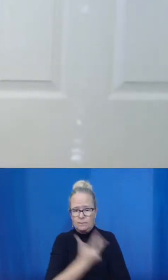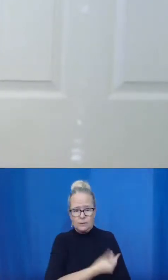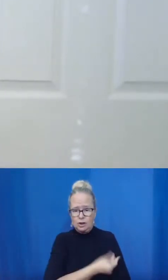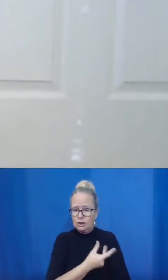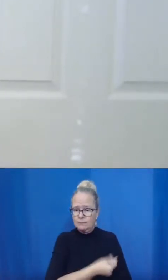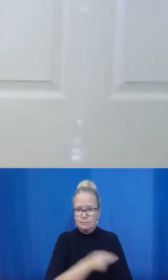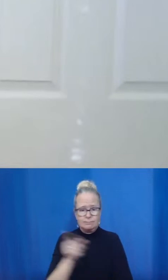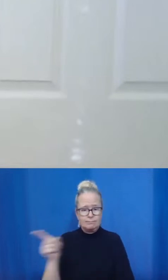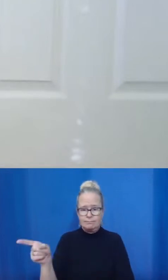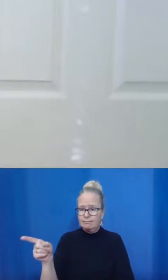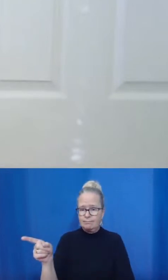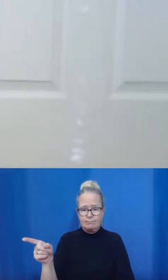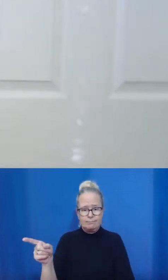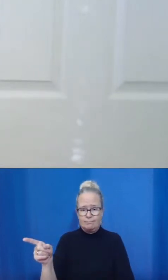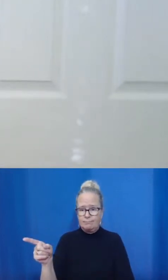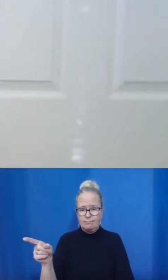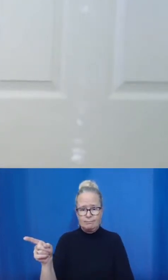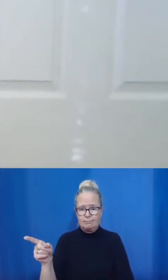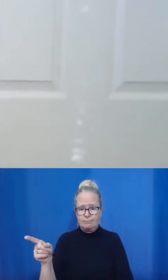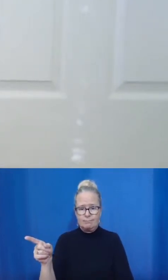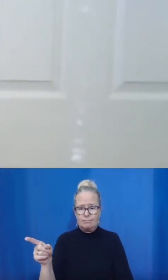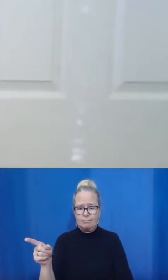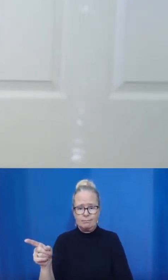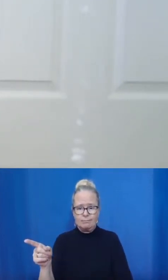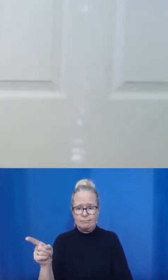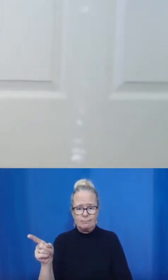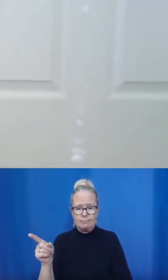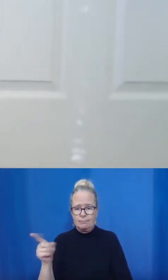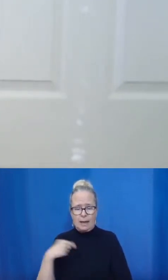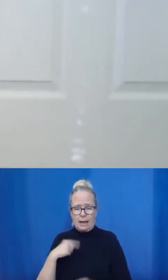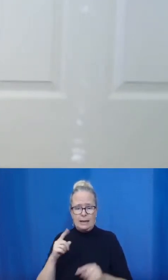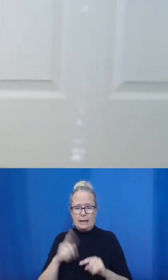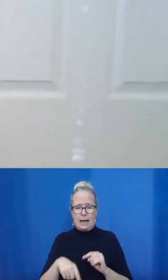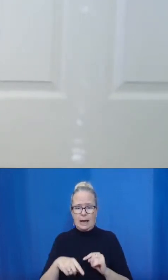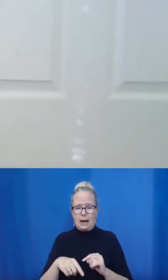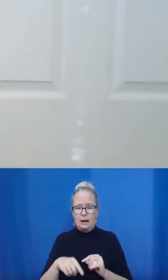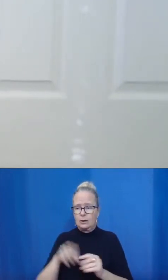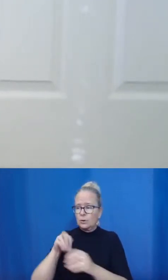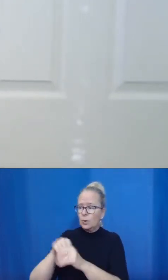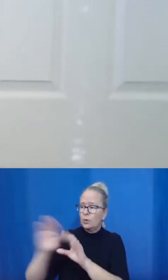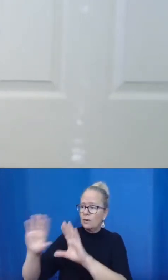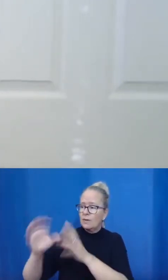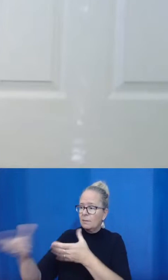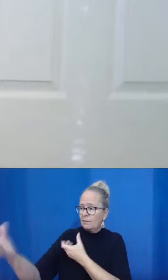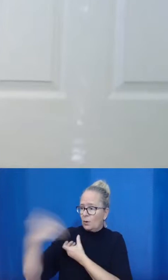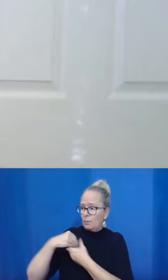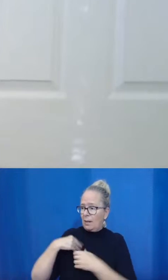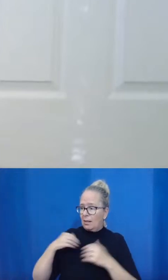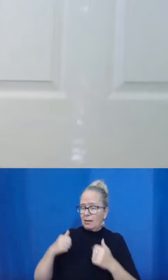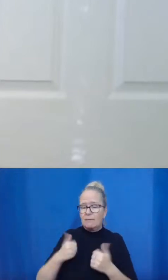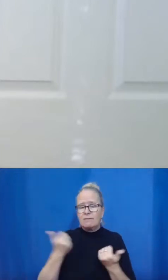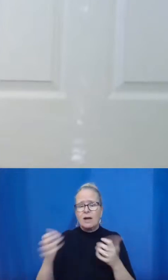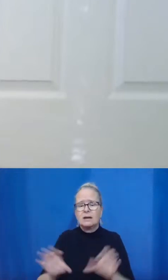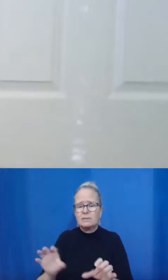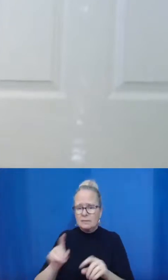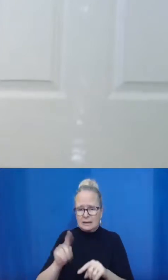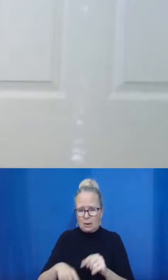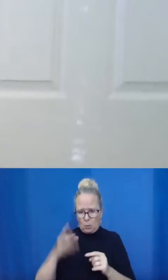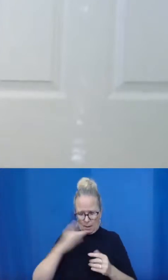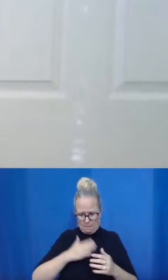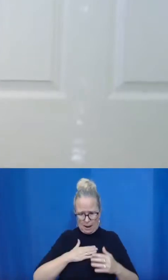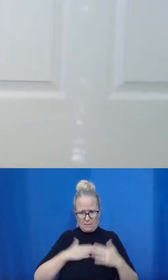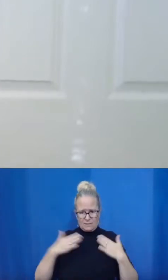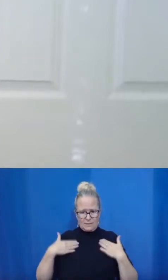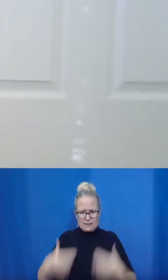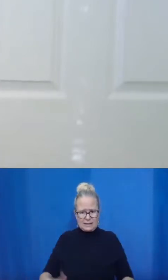cannot even physically be in the same space because the risk to my life is too significant to allow that